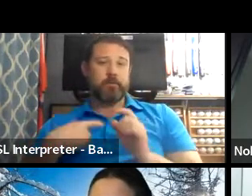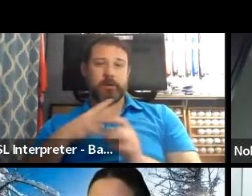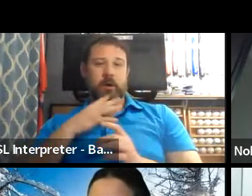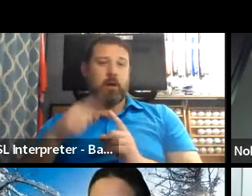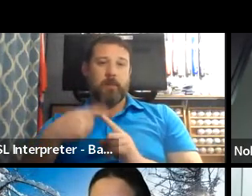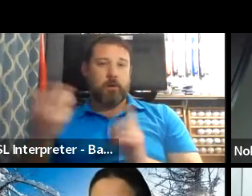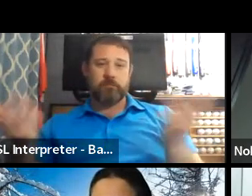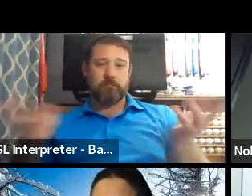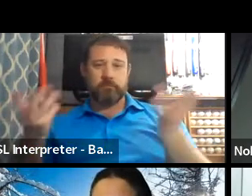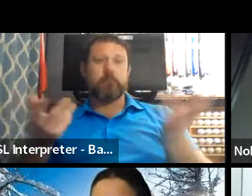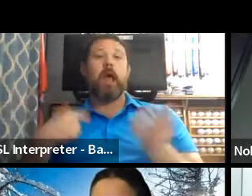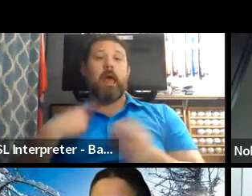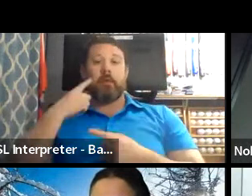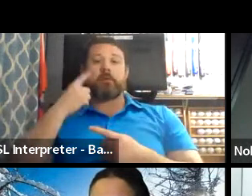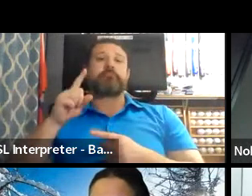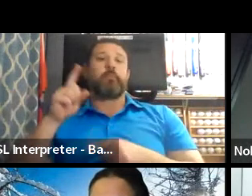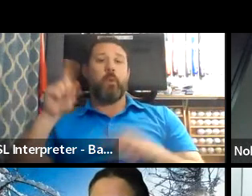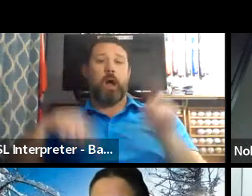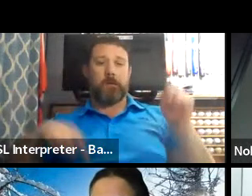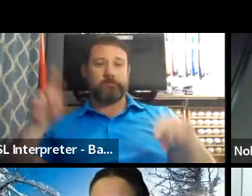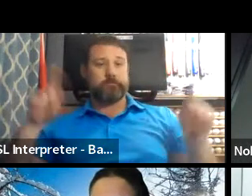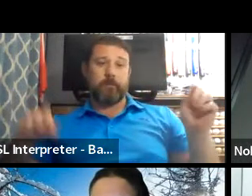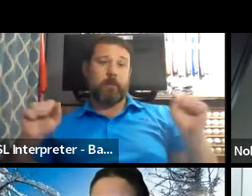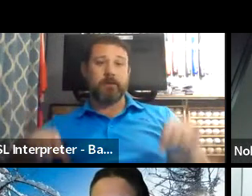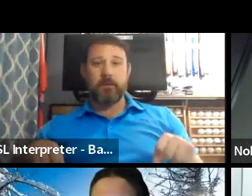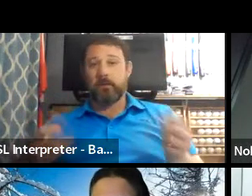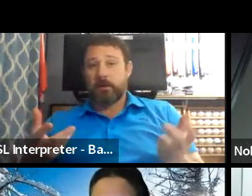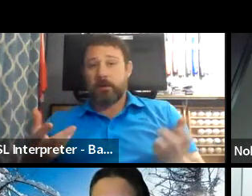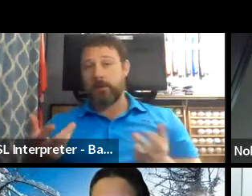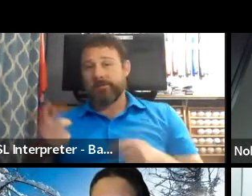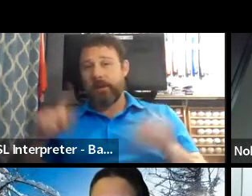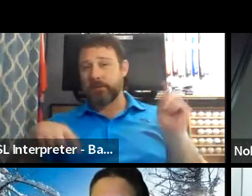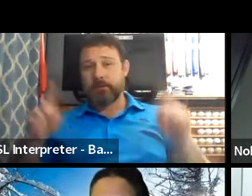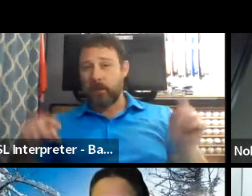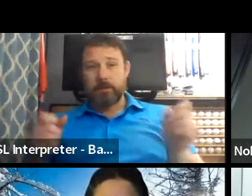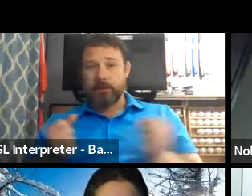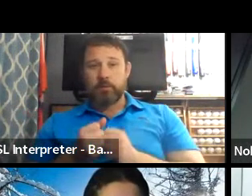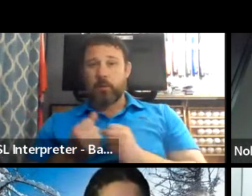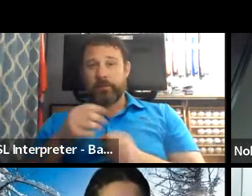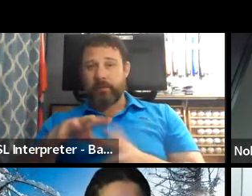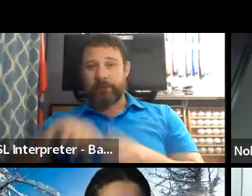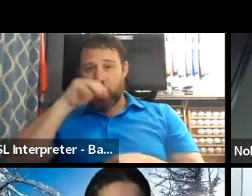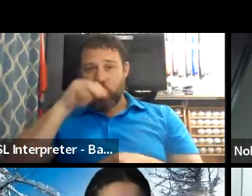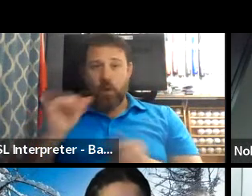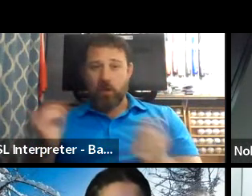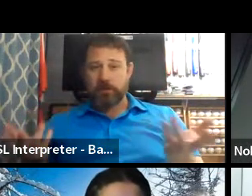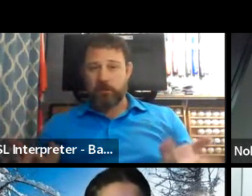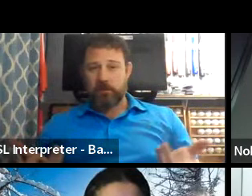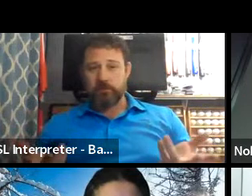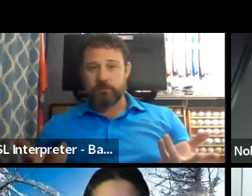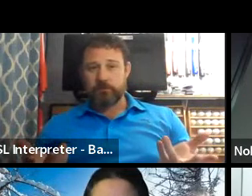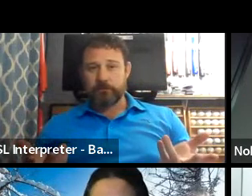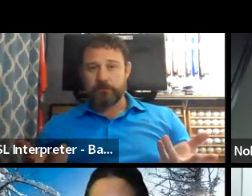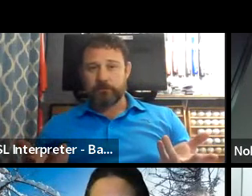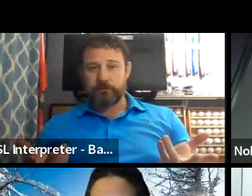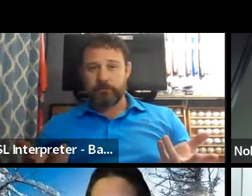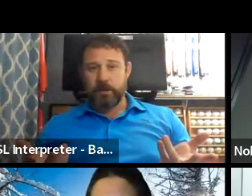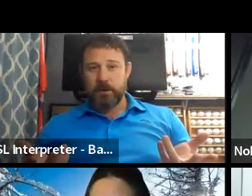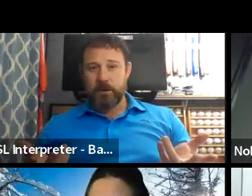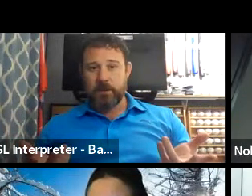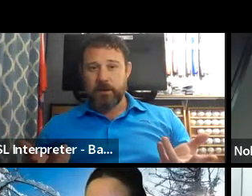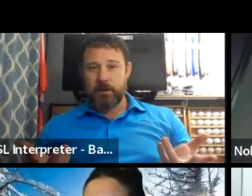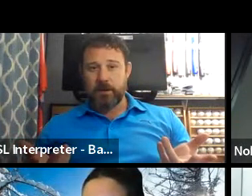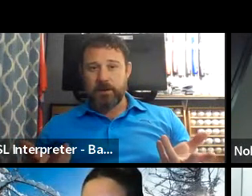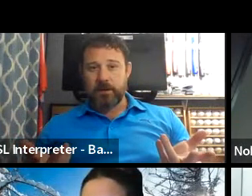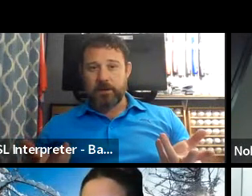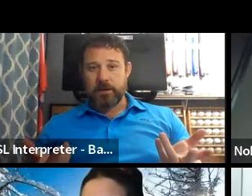that there's a wide range of possibilities, but there's a wide range of possibilities with influenza as well. And I don't mean to, I